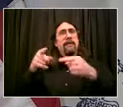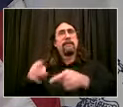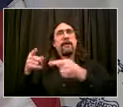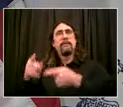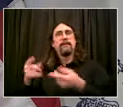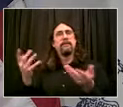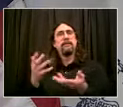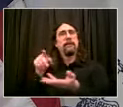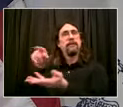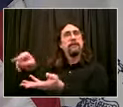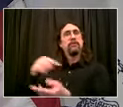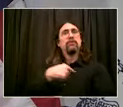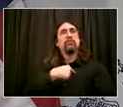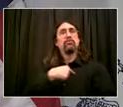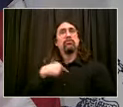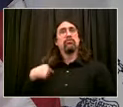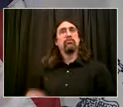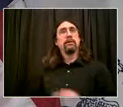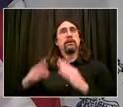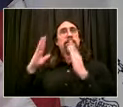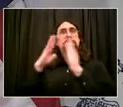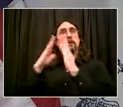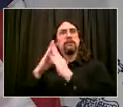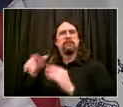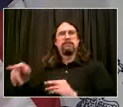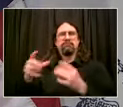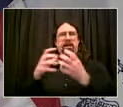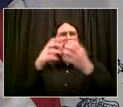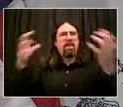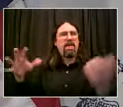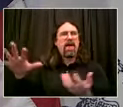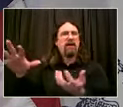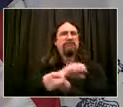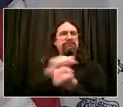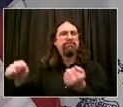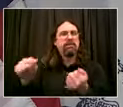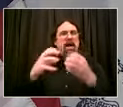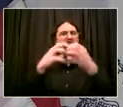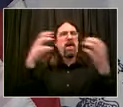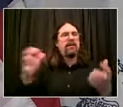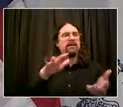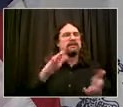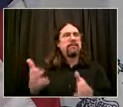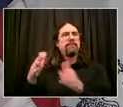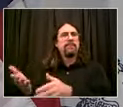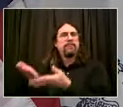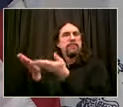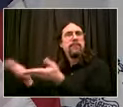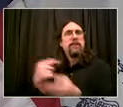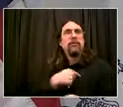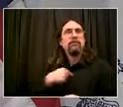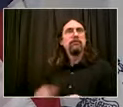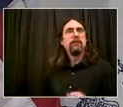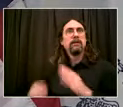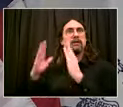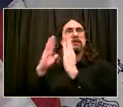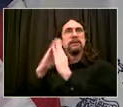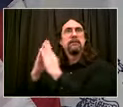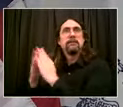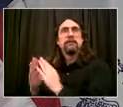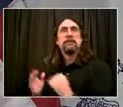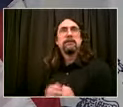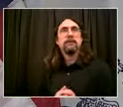can't find any place it was ever publicly released. Will you commit to that? And have you identified the neighborhoods yet where you hope to start your